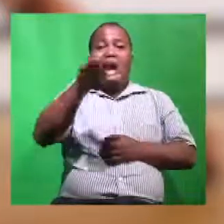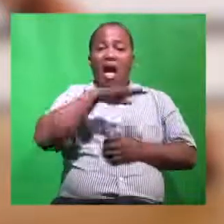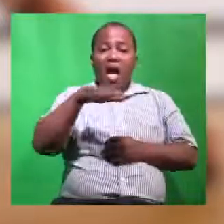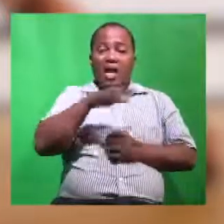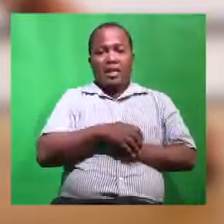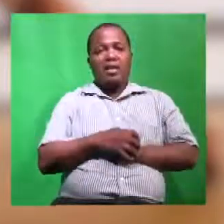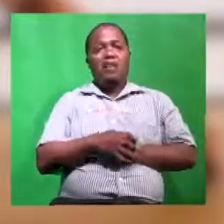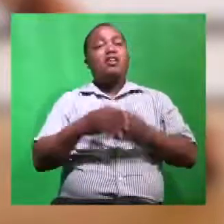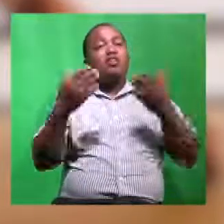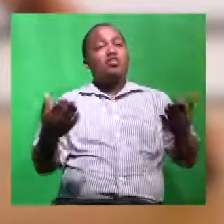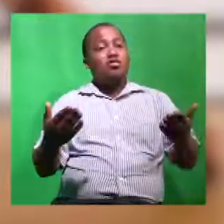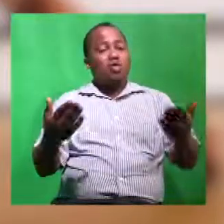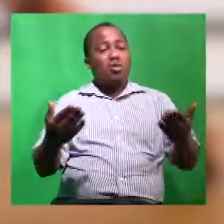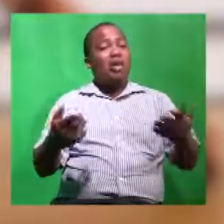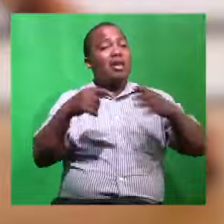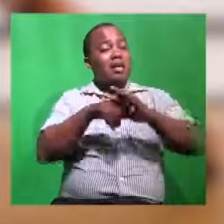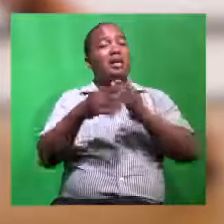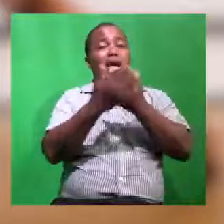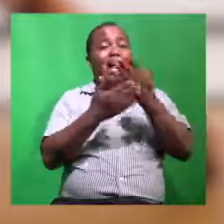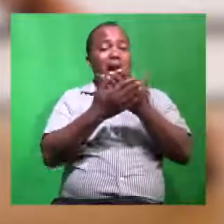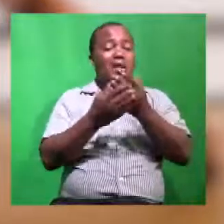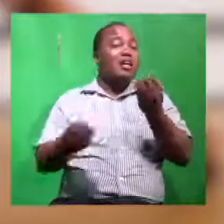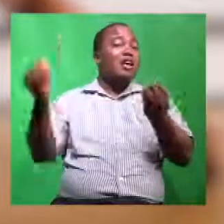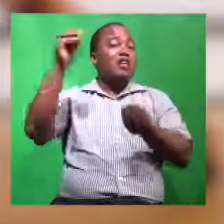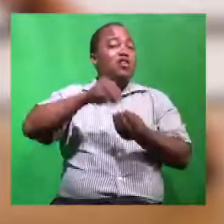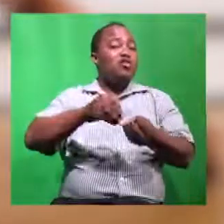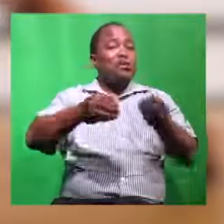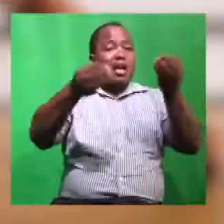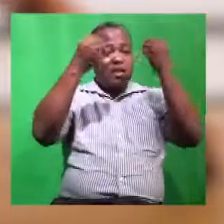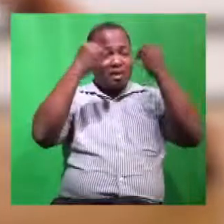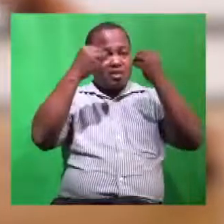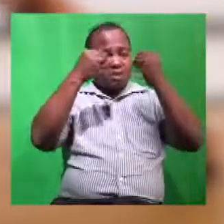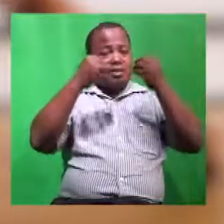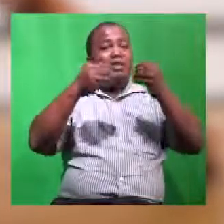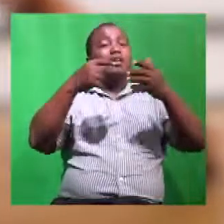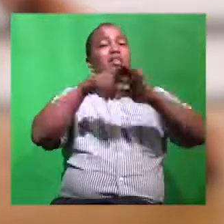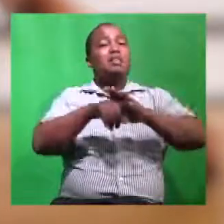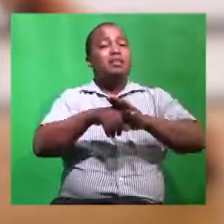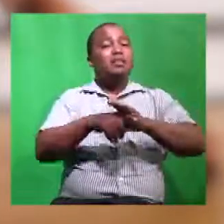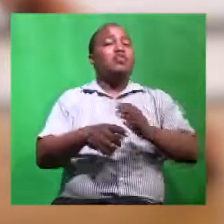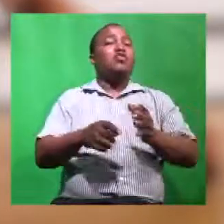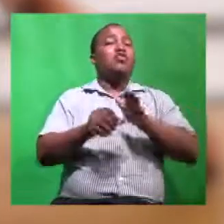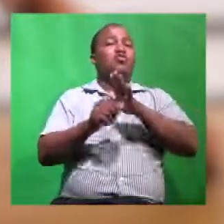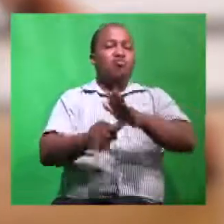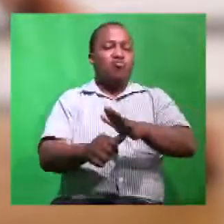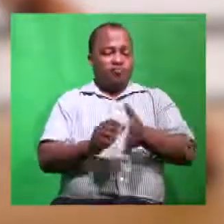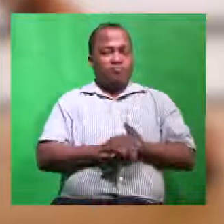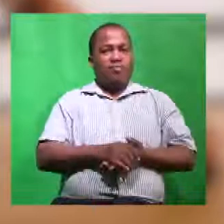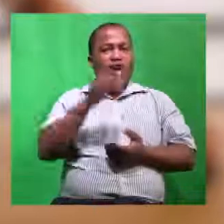our government. So the development of the countries will increase, especially by fighting against ignorance of the